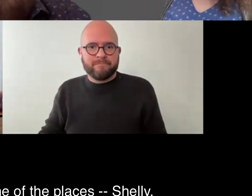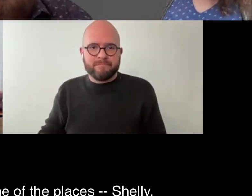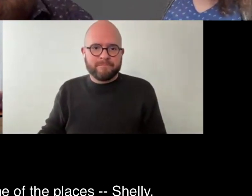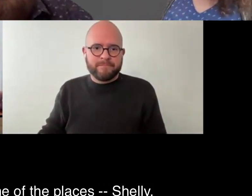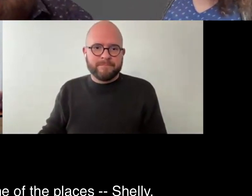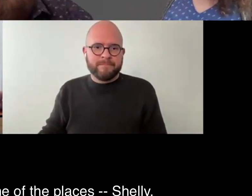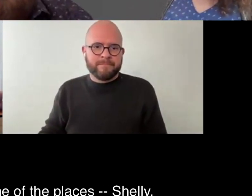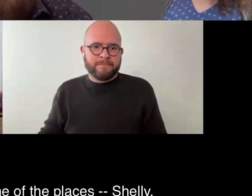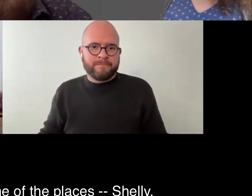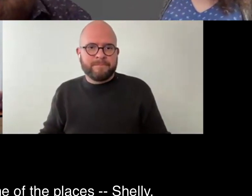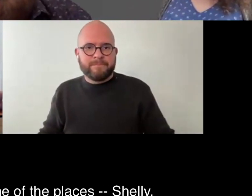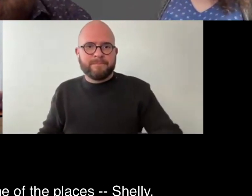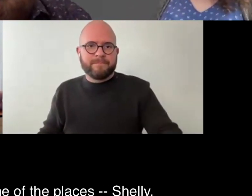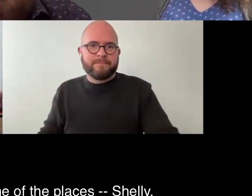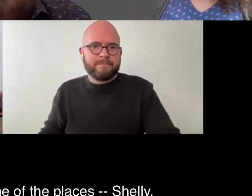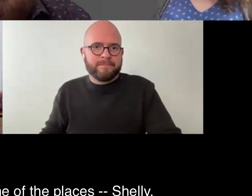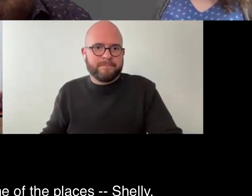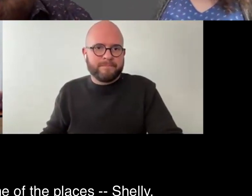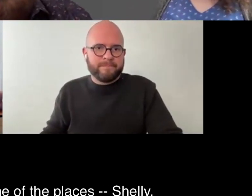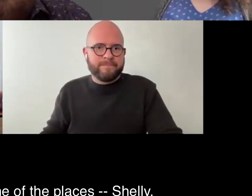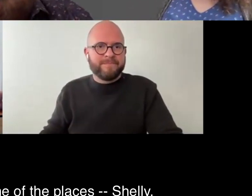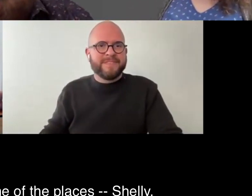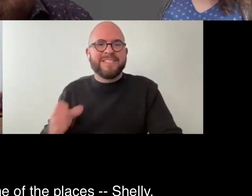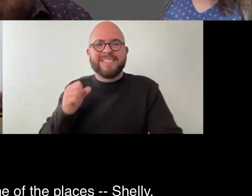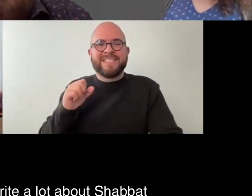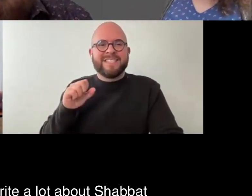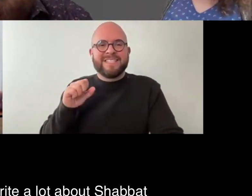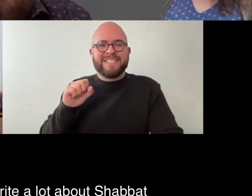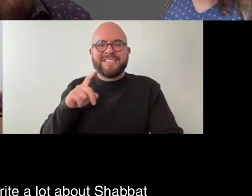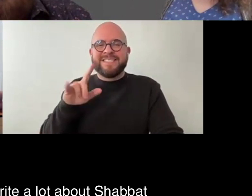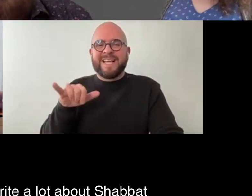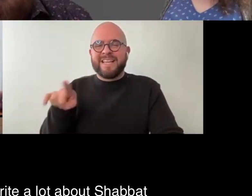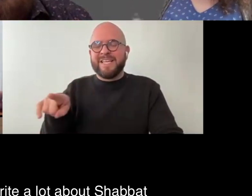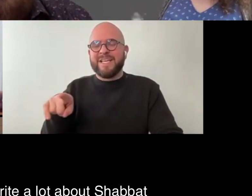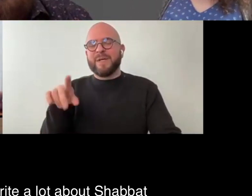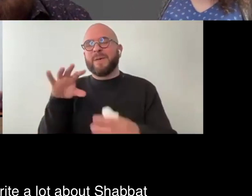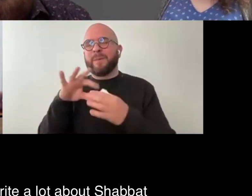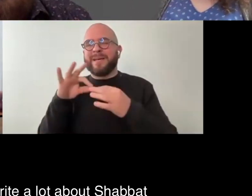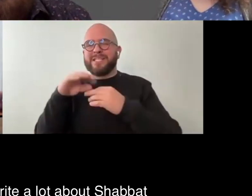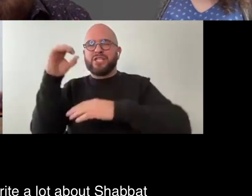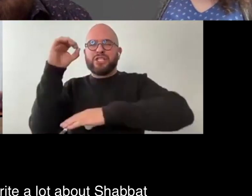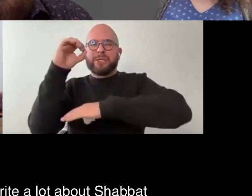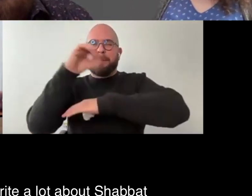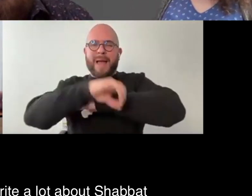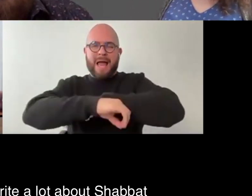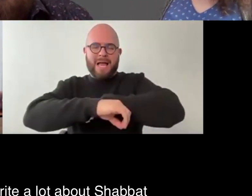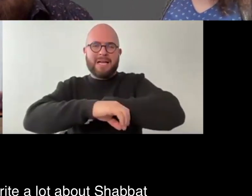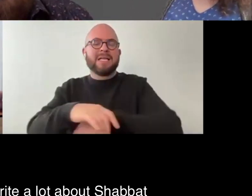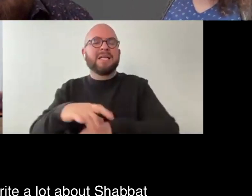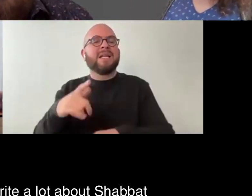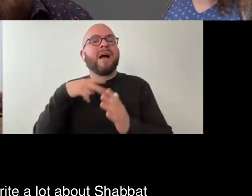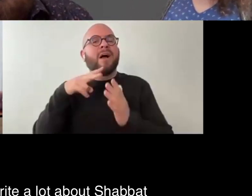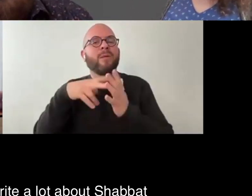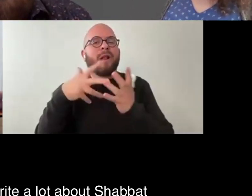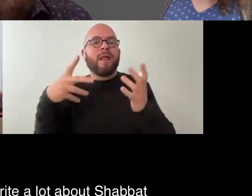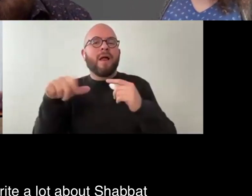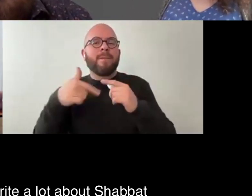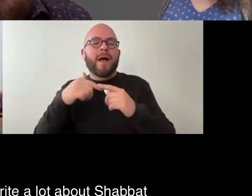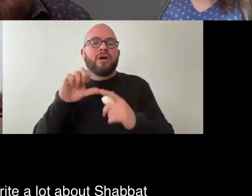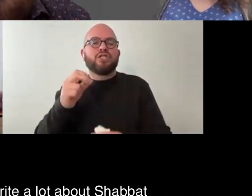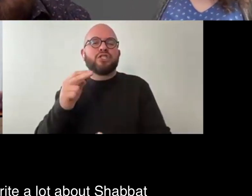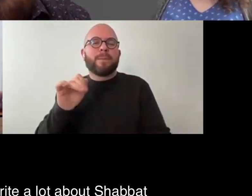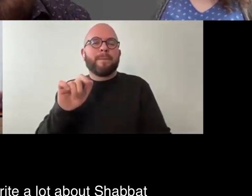that one of the places, Shelley, you mentioned Shabbat. I'll just give a little teaser in for it now. I write a lot about Shabbat